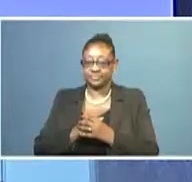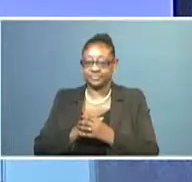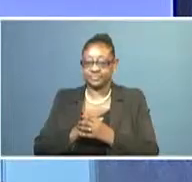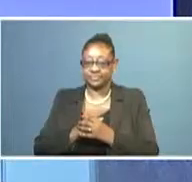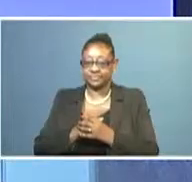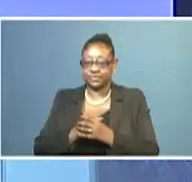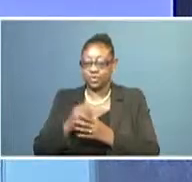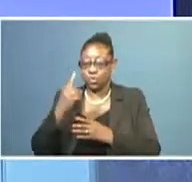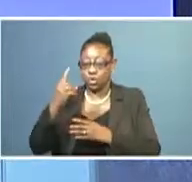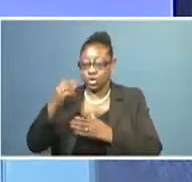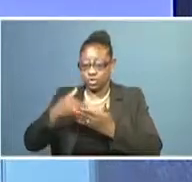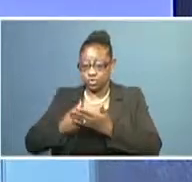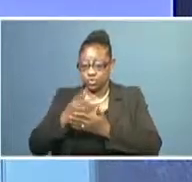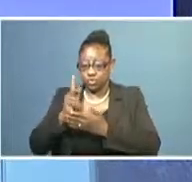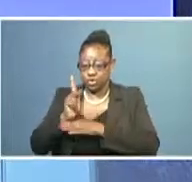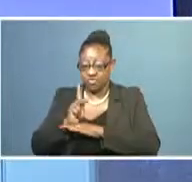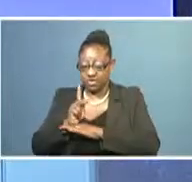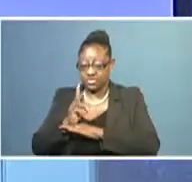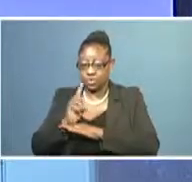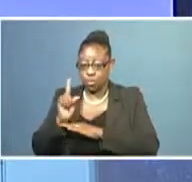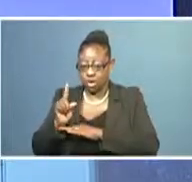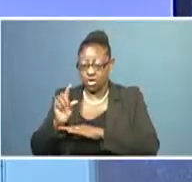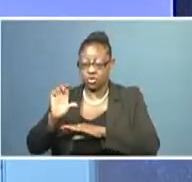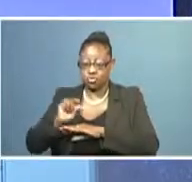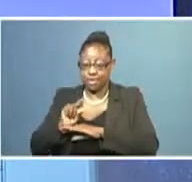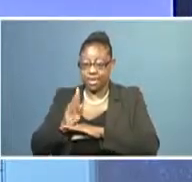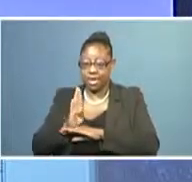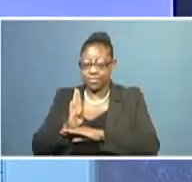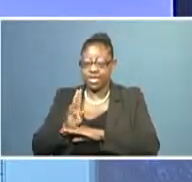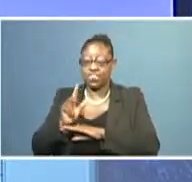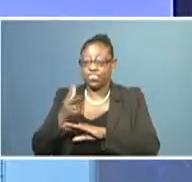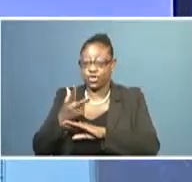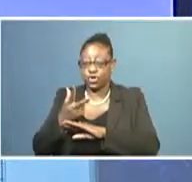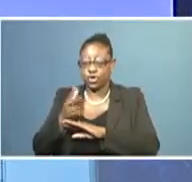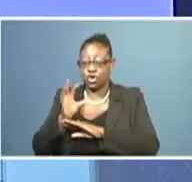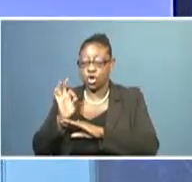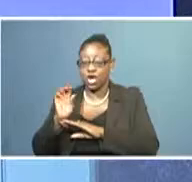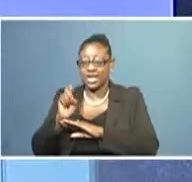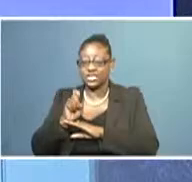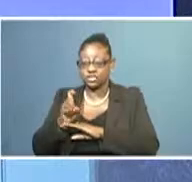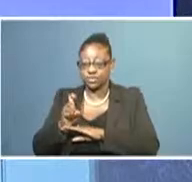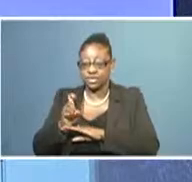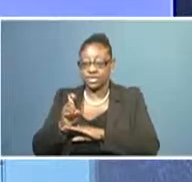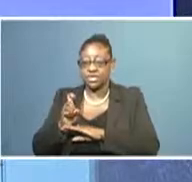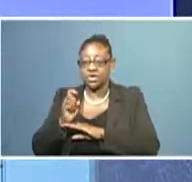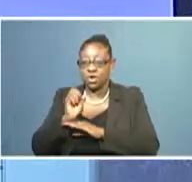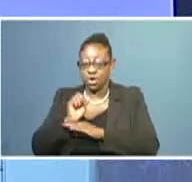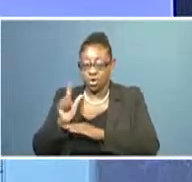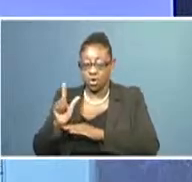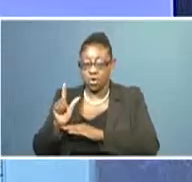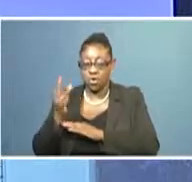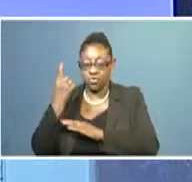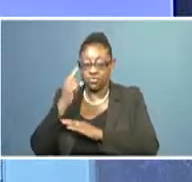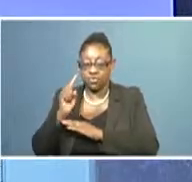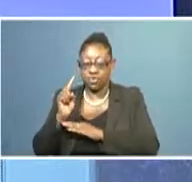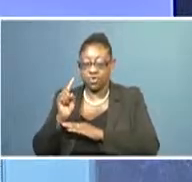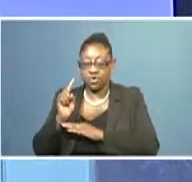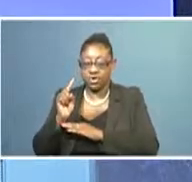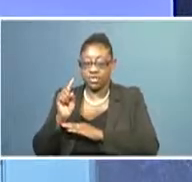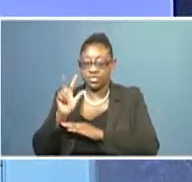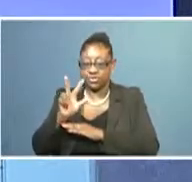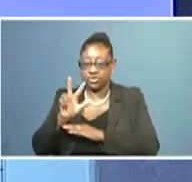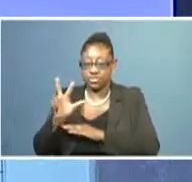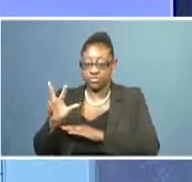One on New Providence, another on Grand Bahama, and a third on Exuma make up the new COVID infections for a countrywide total of now